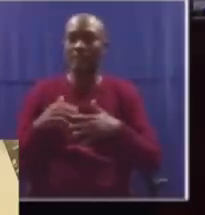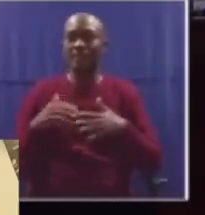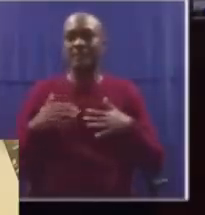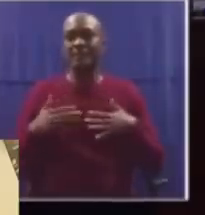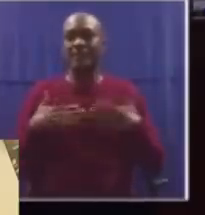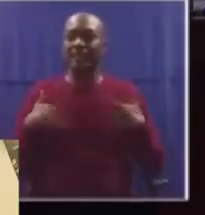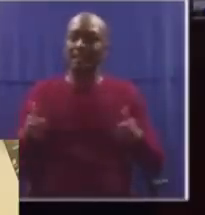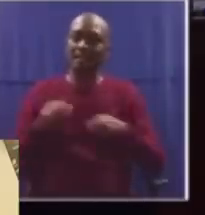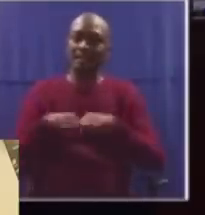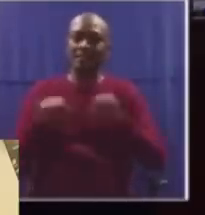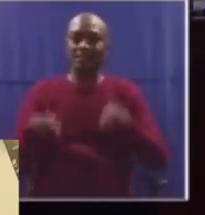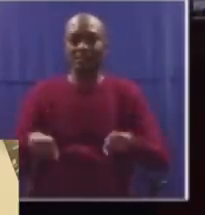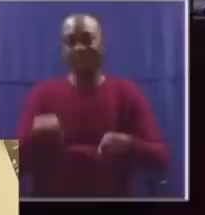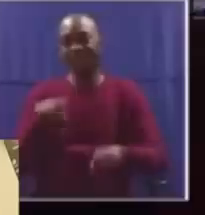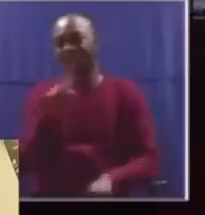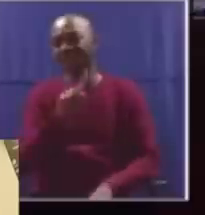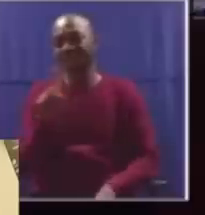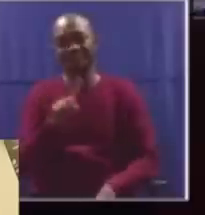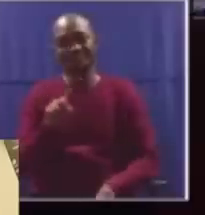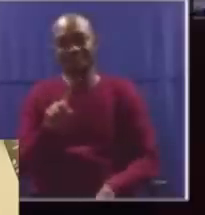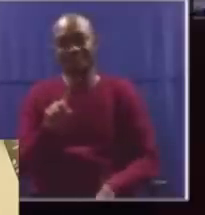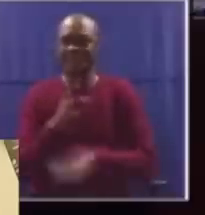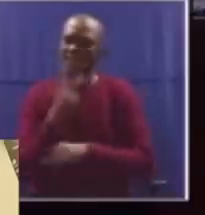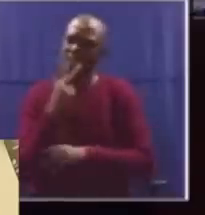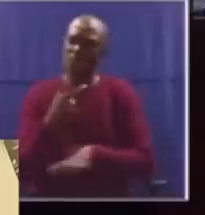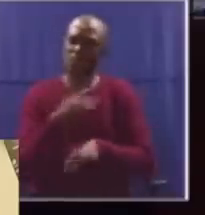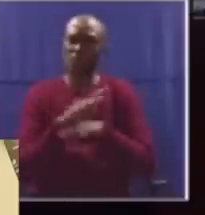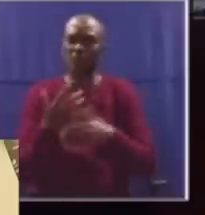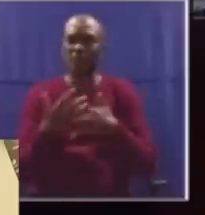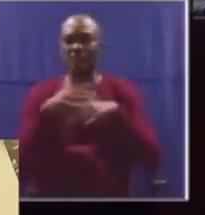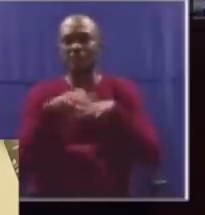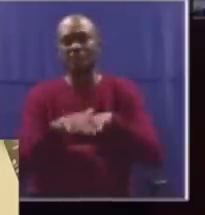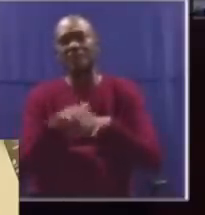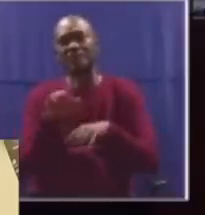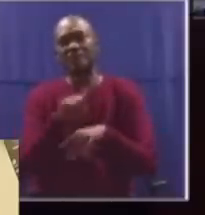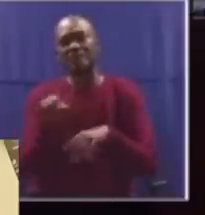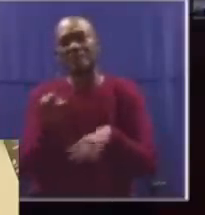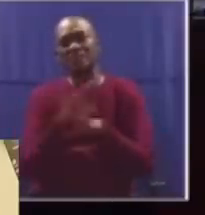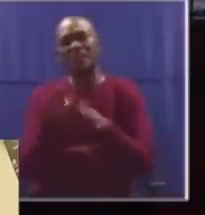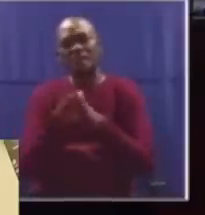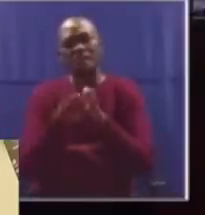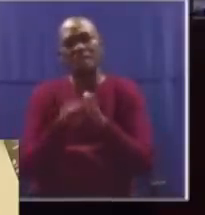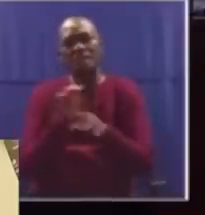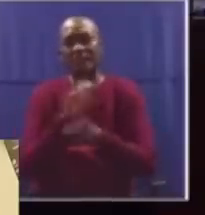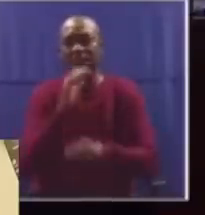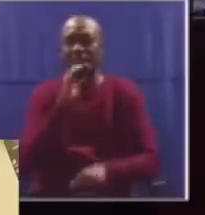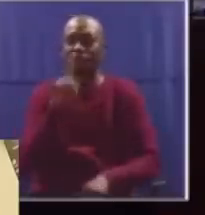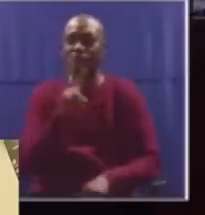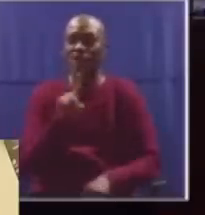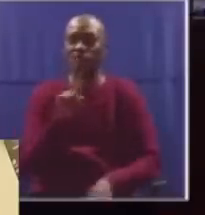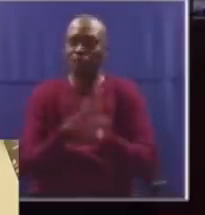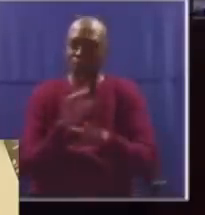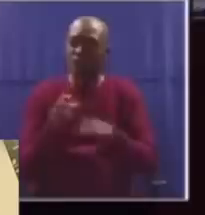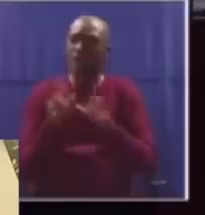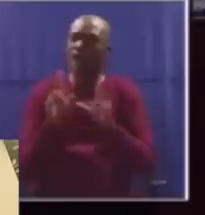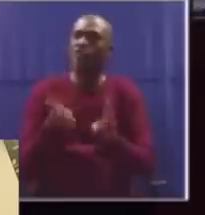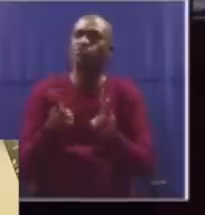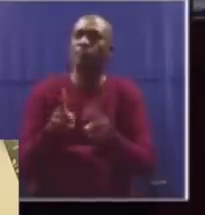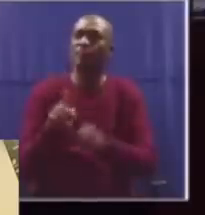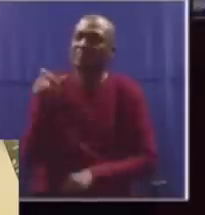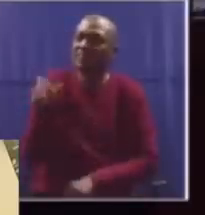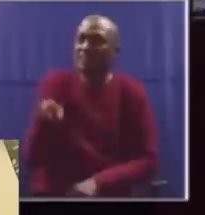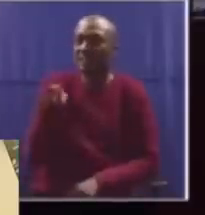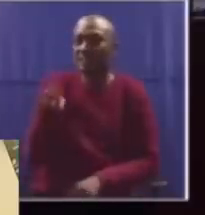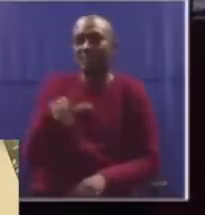us take an honest look at what the implementation of NHI Bill will mean for the ordinary South African.